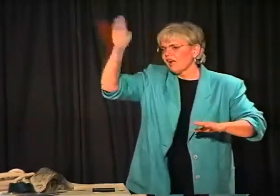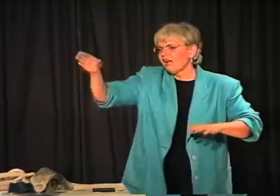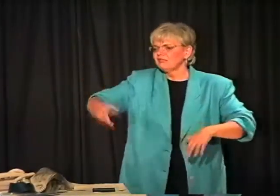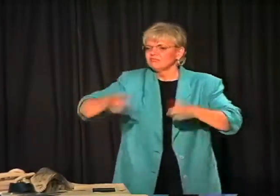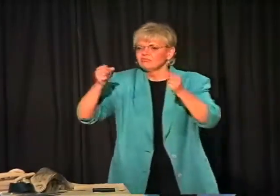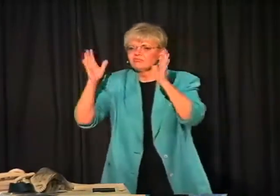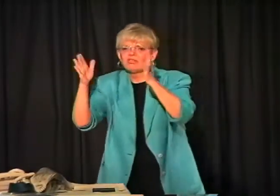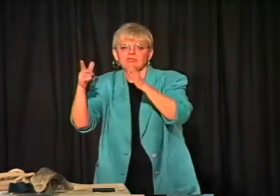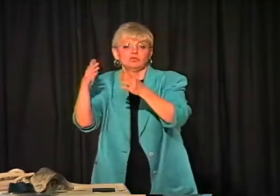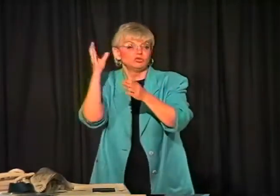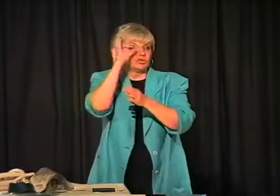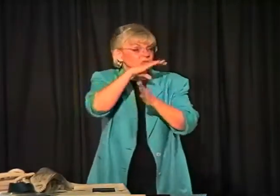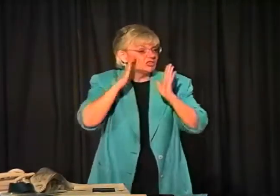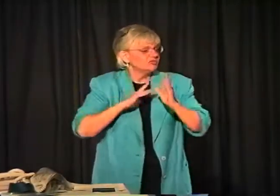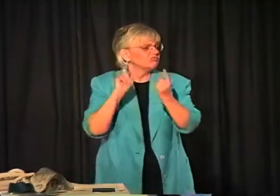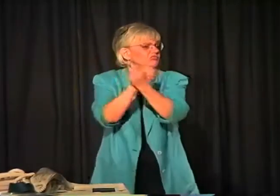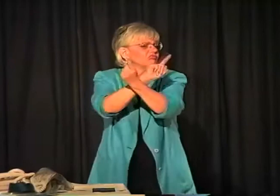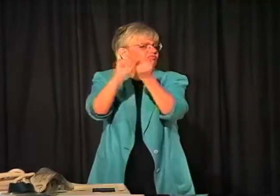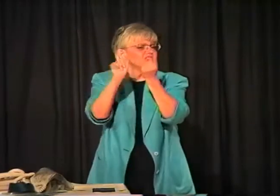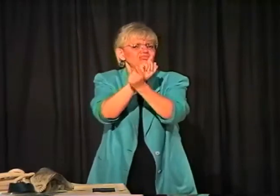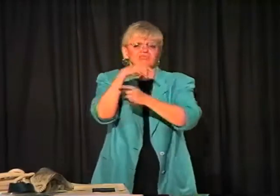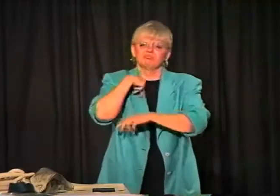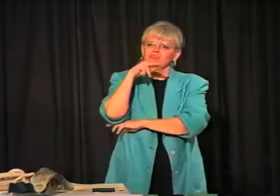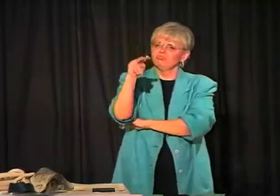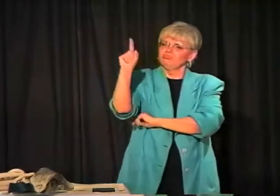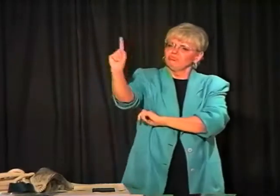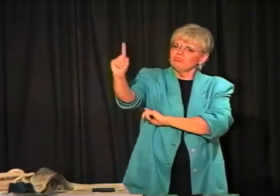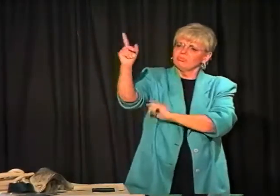meeting and greeting, talking, shaking hands,